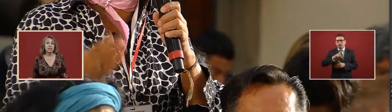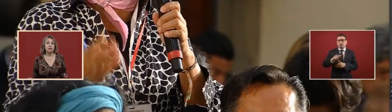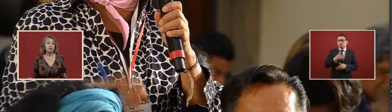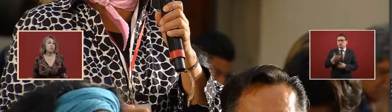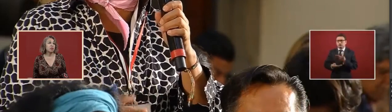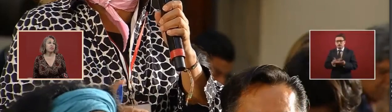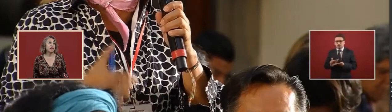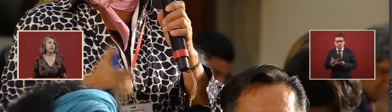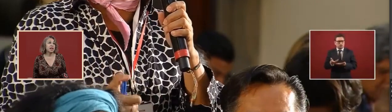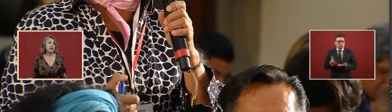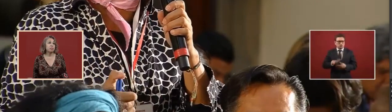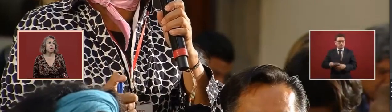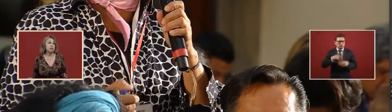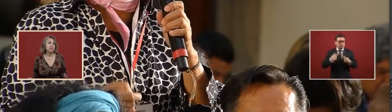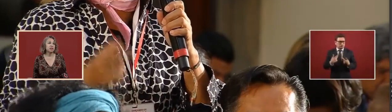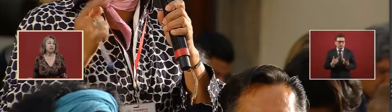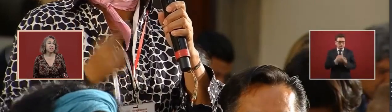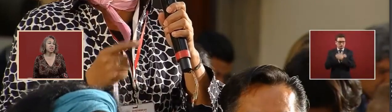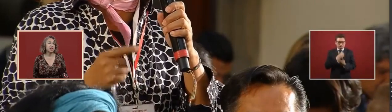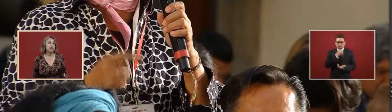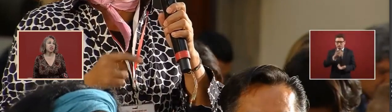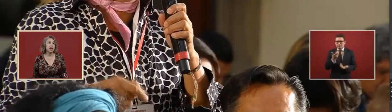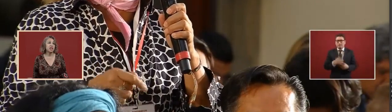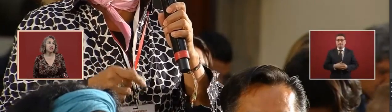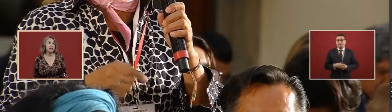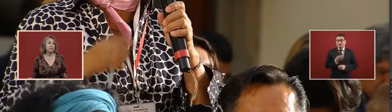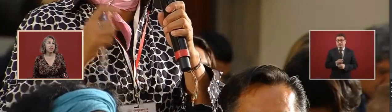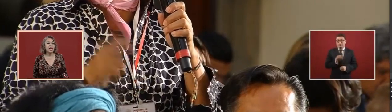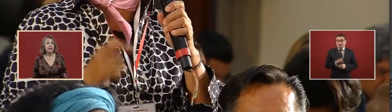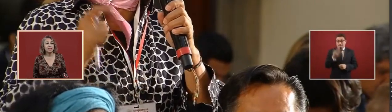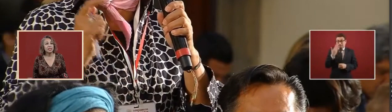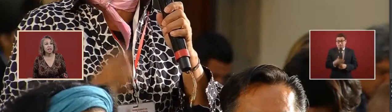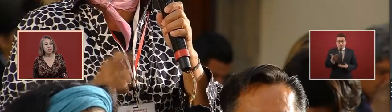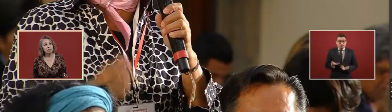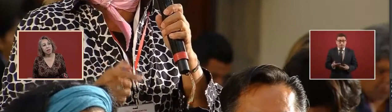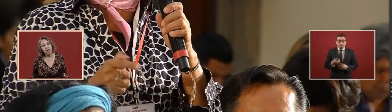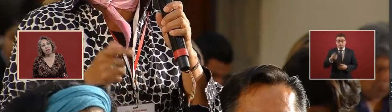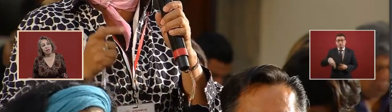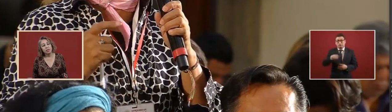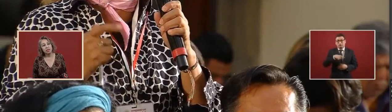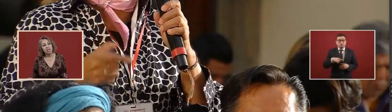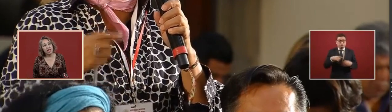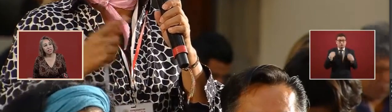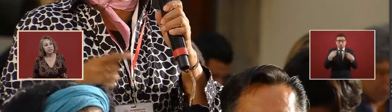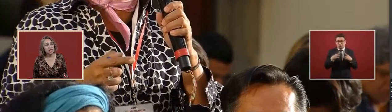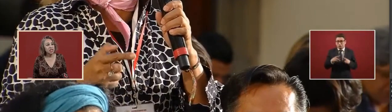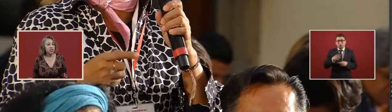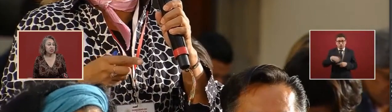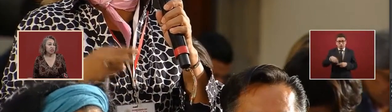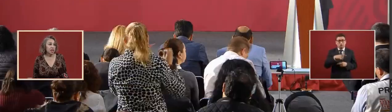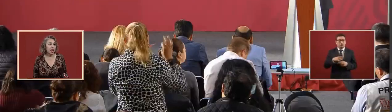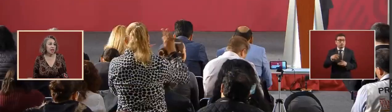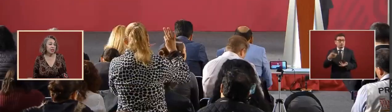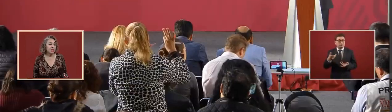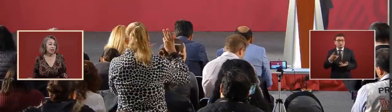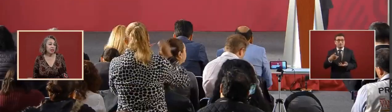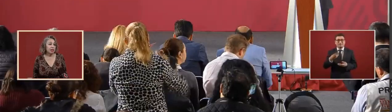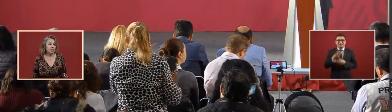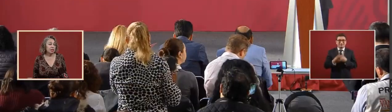It doesn't reflect in any public services and education. At this time, there's lots of teachers